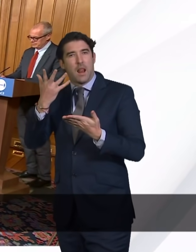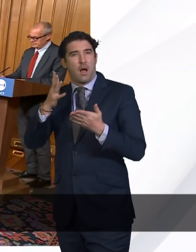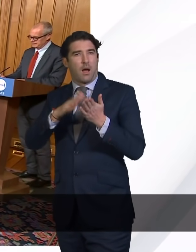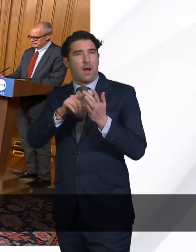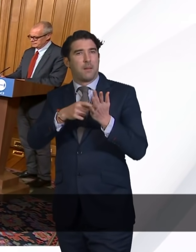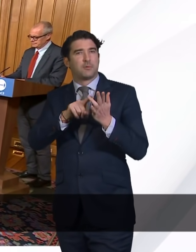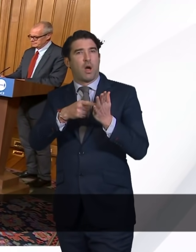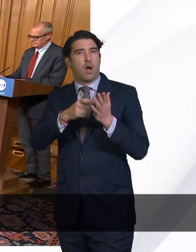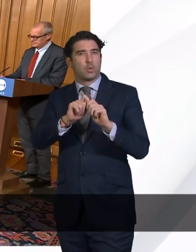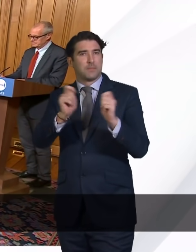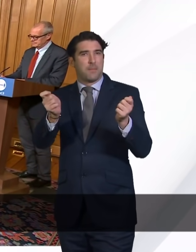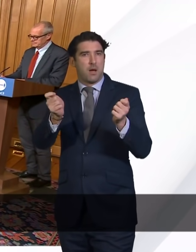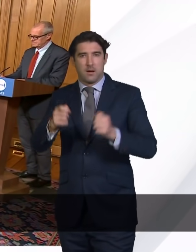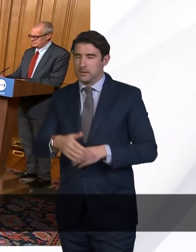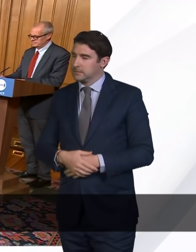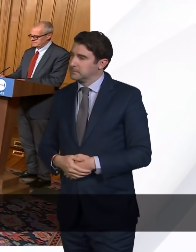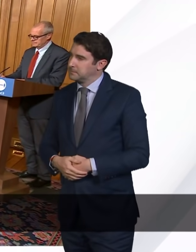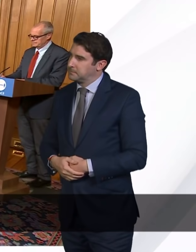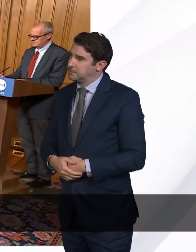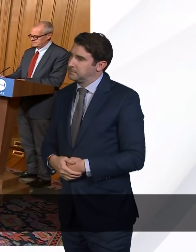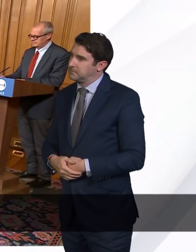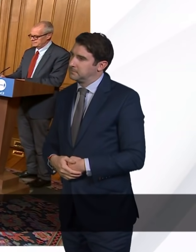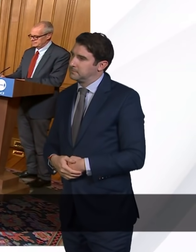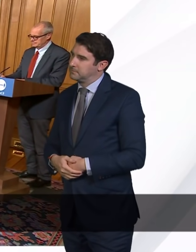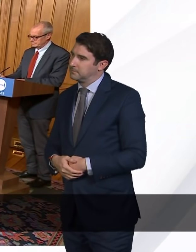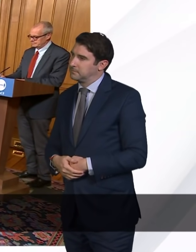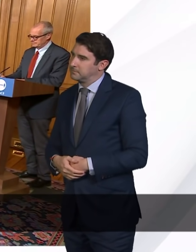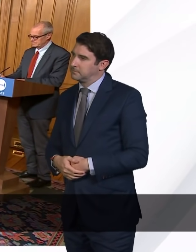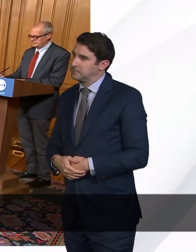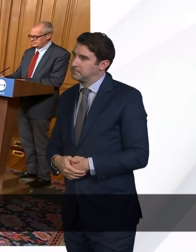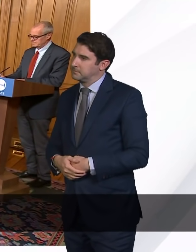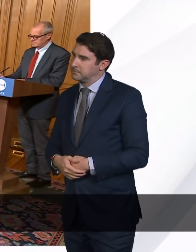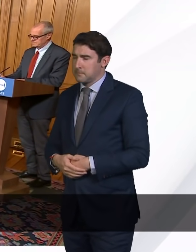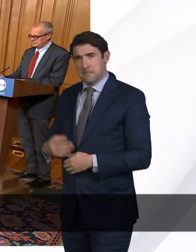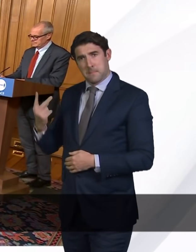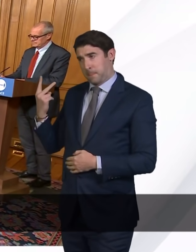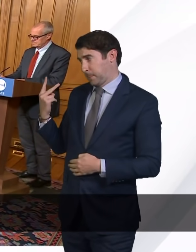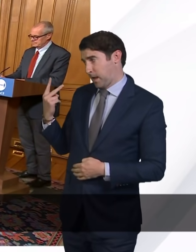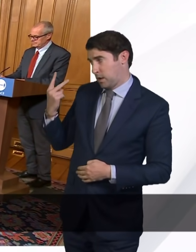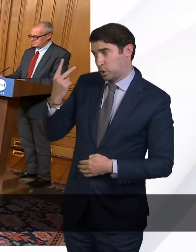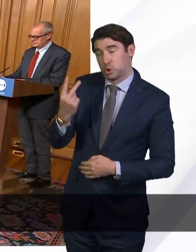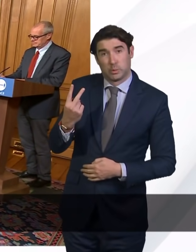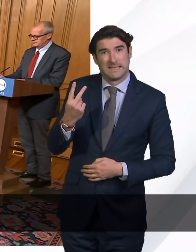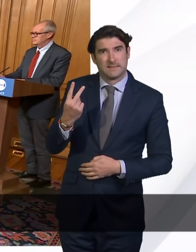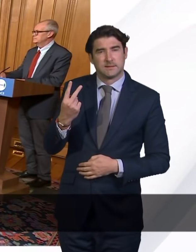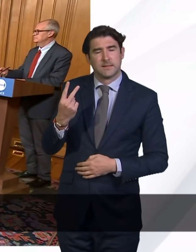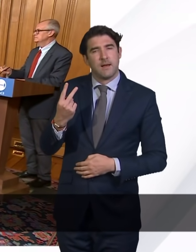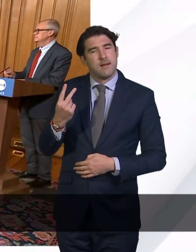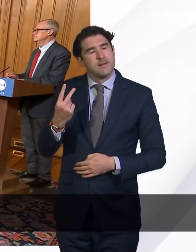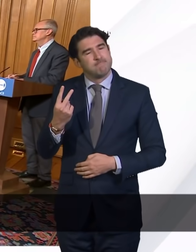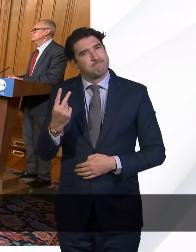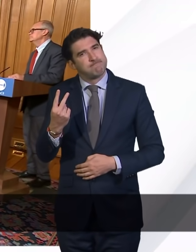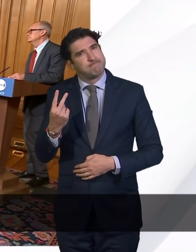Hello. Given everything that we've seen and heard over the last couple of weeks, I wonder whether Professor Whitty and Sir Patrick, you have